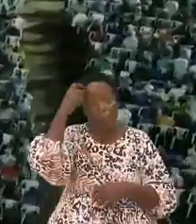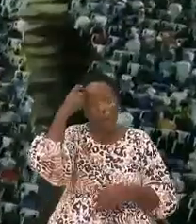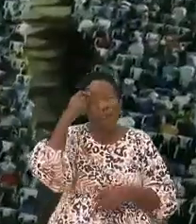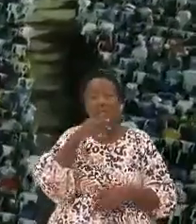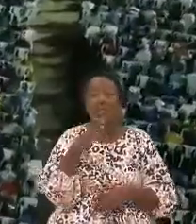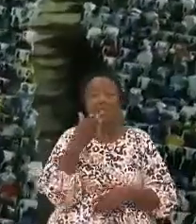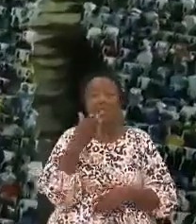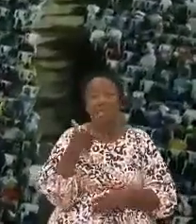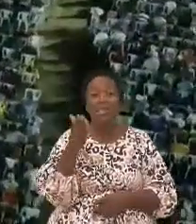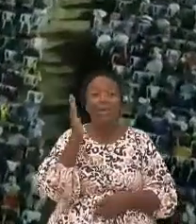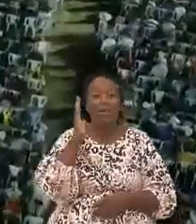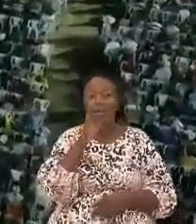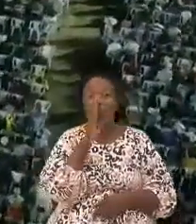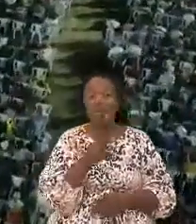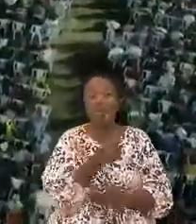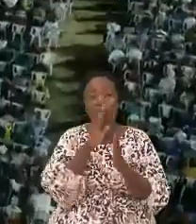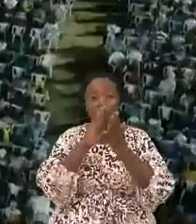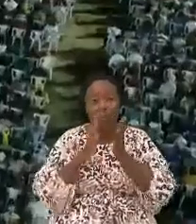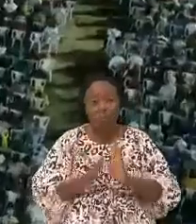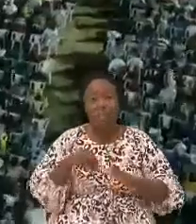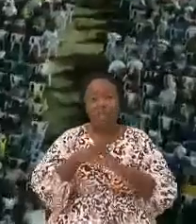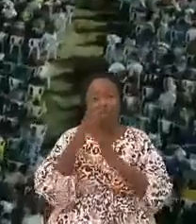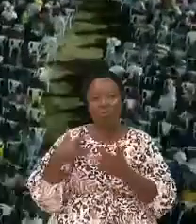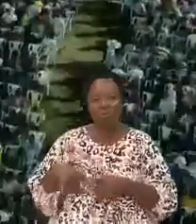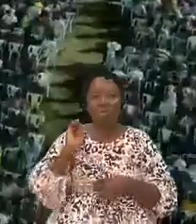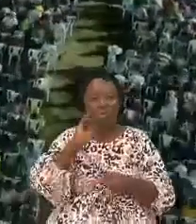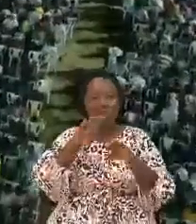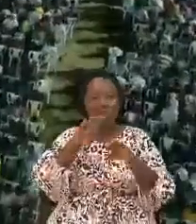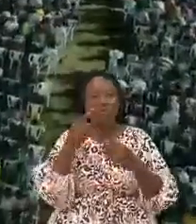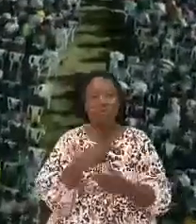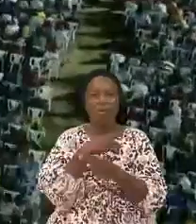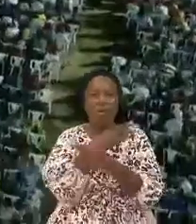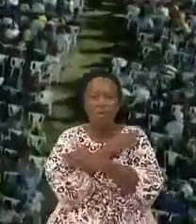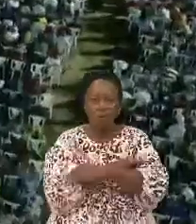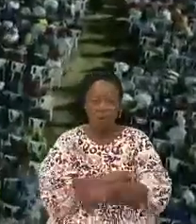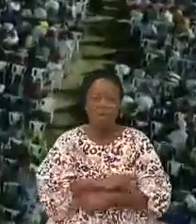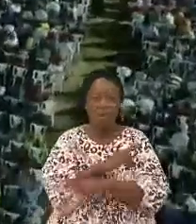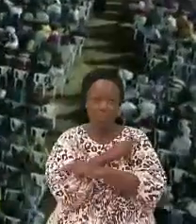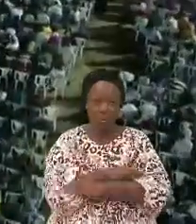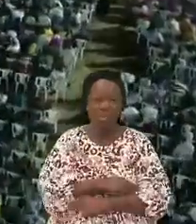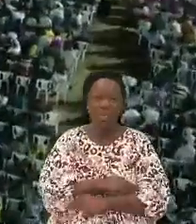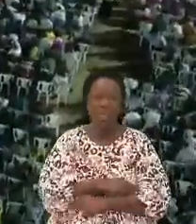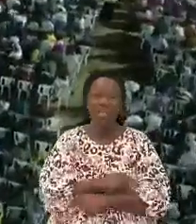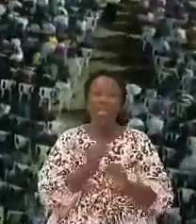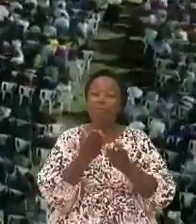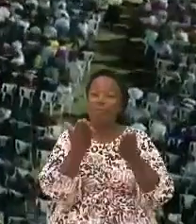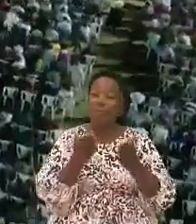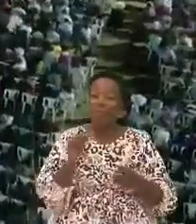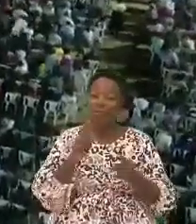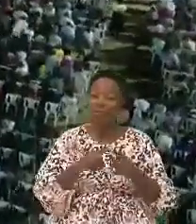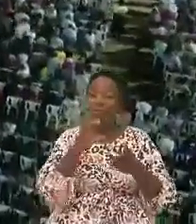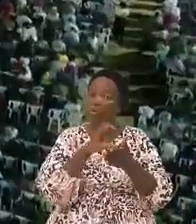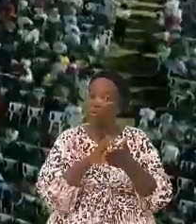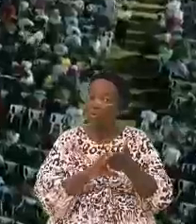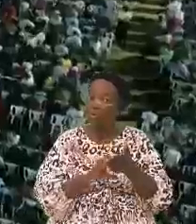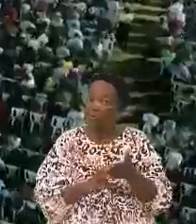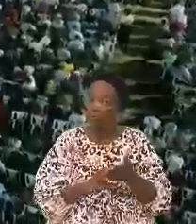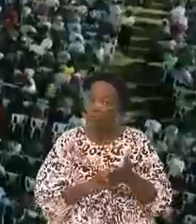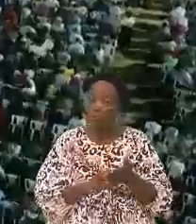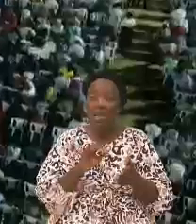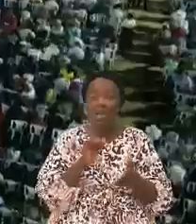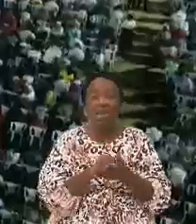free today in your mind. There'll be peace in your heart. He will give you rest. If